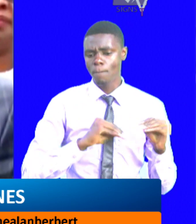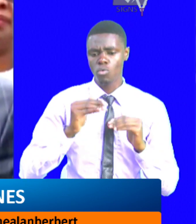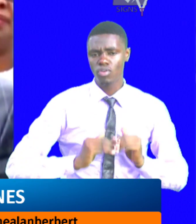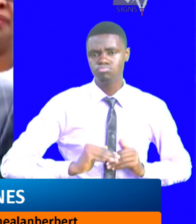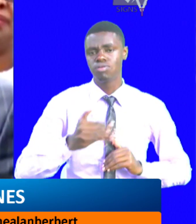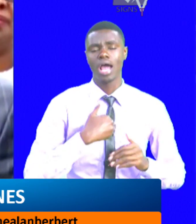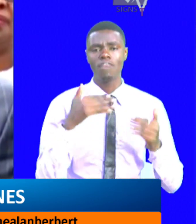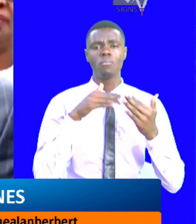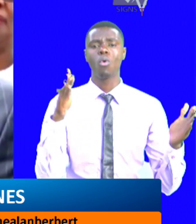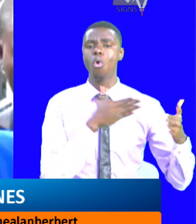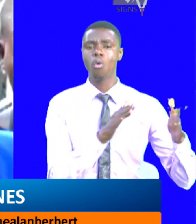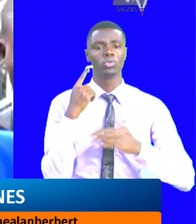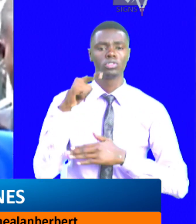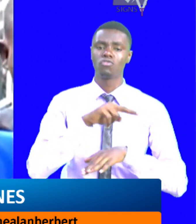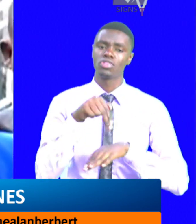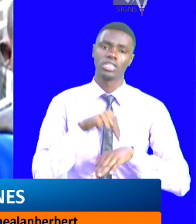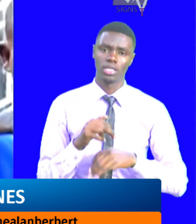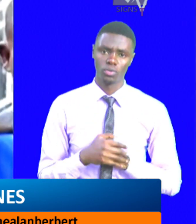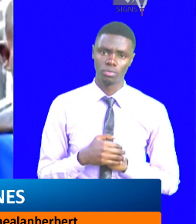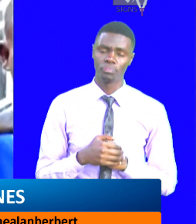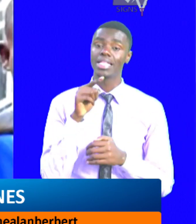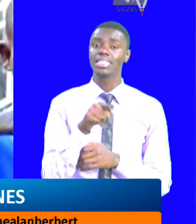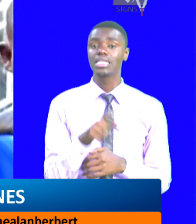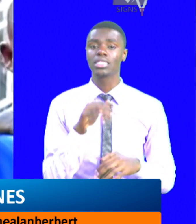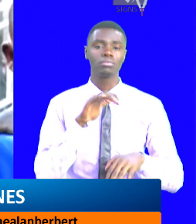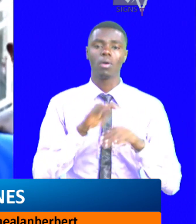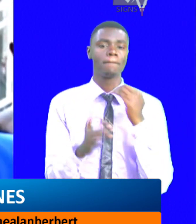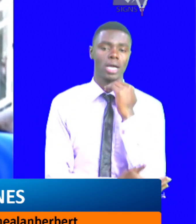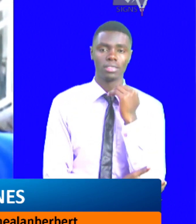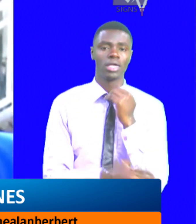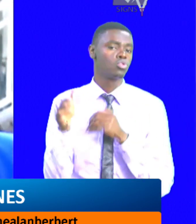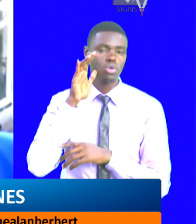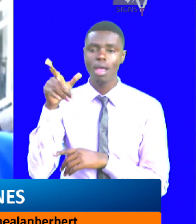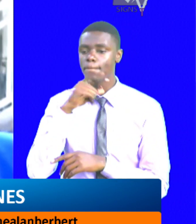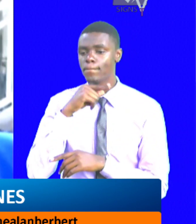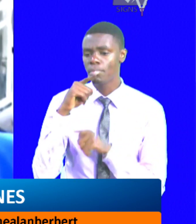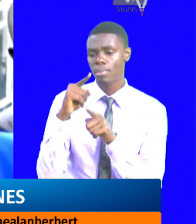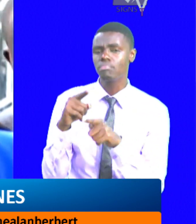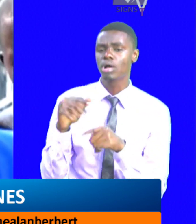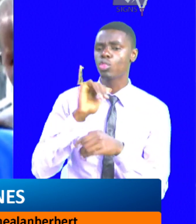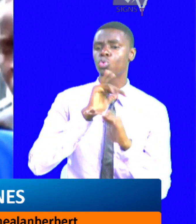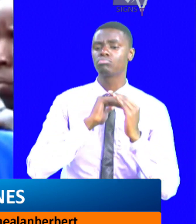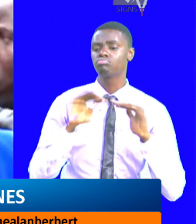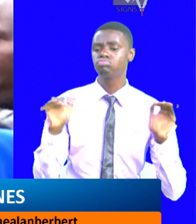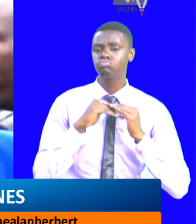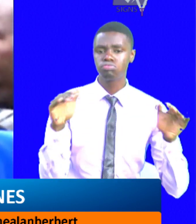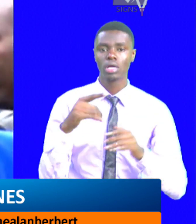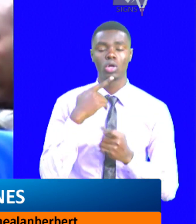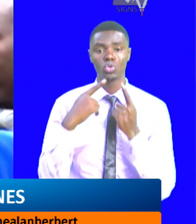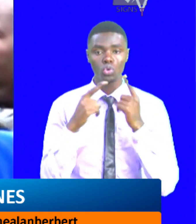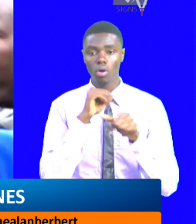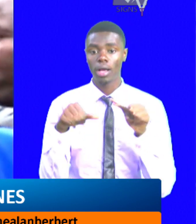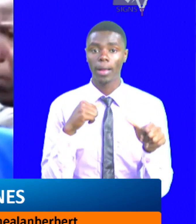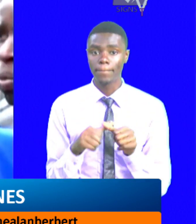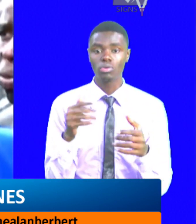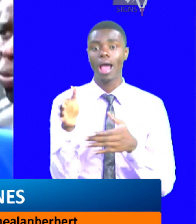more opportunity for this nation. It's actually quite unfortunate to hear a man at such level talk about